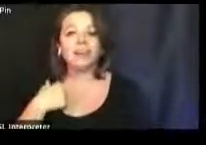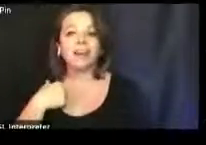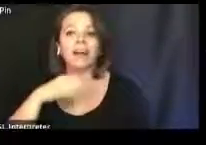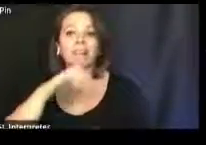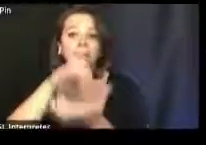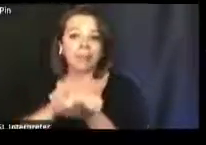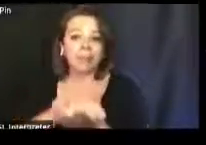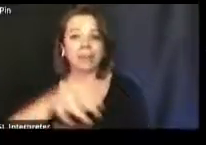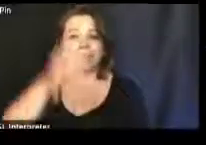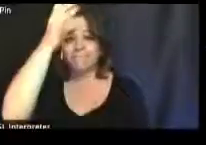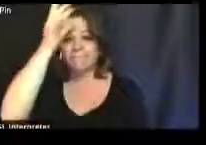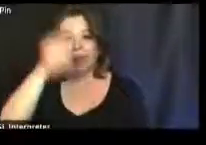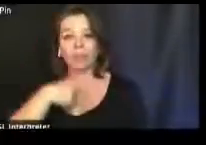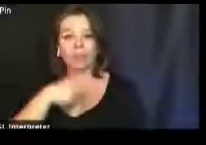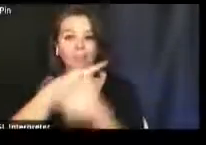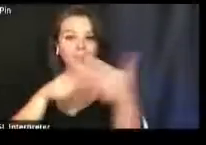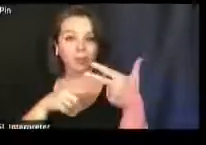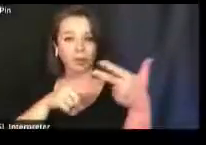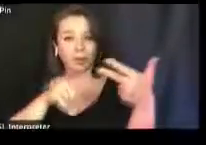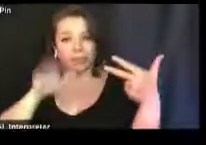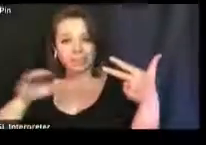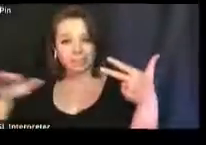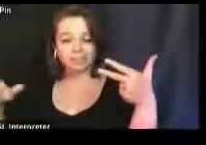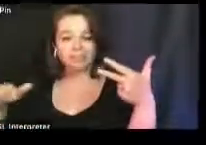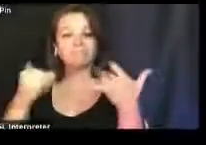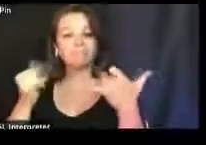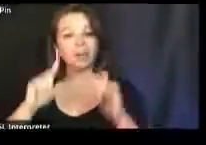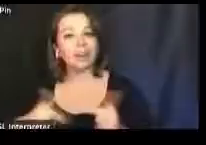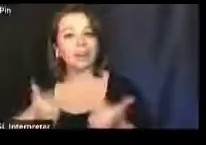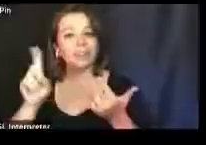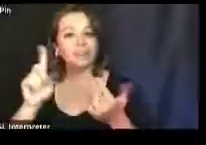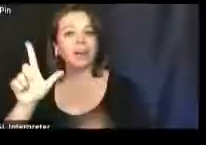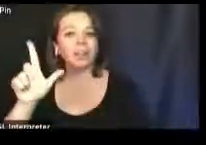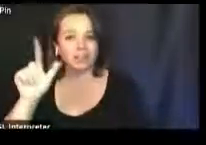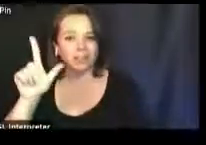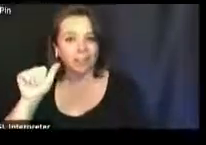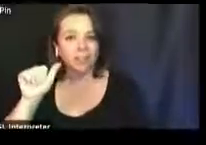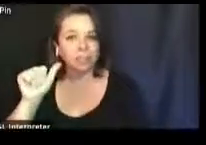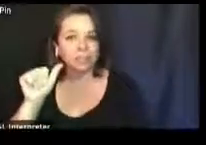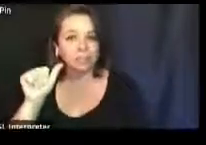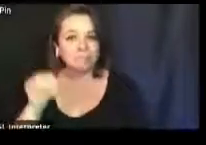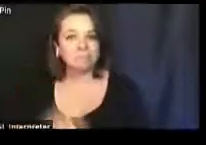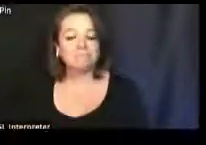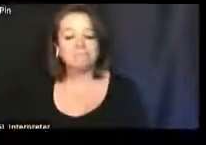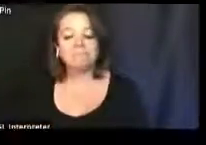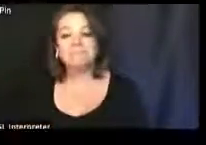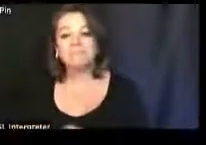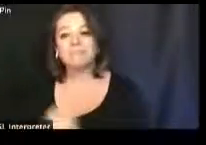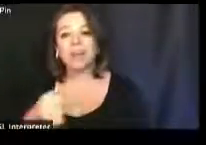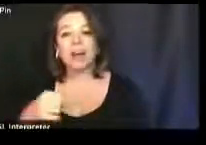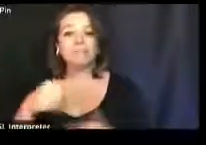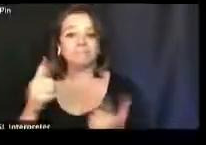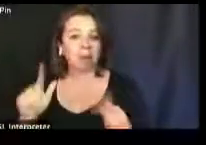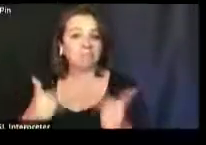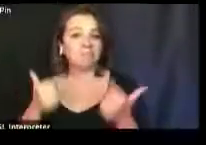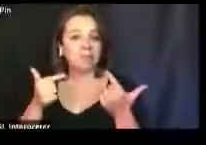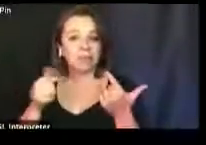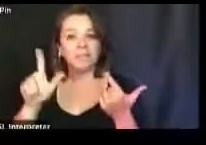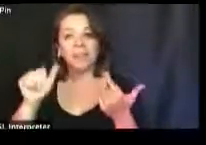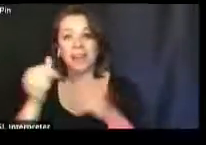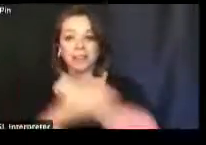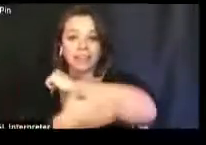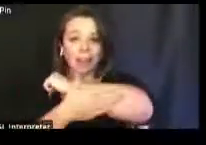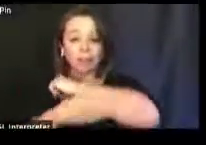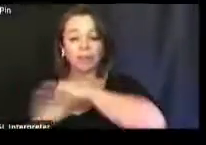of 3, currently living in Los Angeles proper. So I am an LA County resident. I grew up in the San